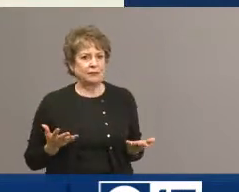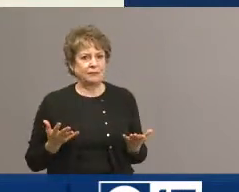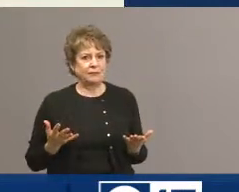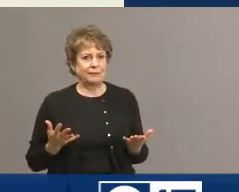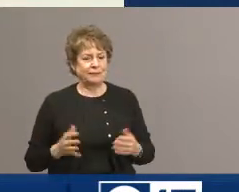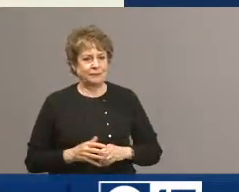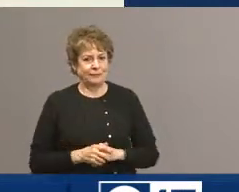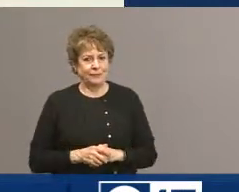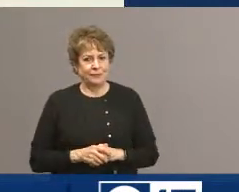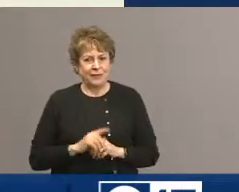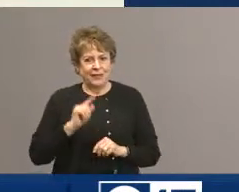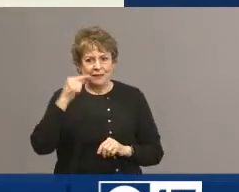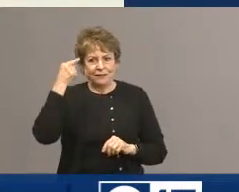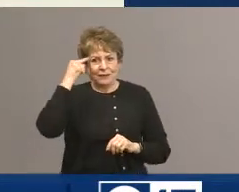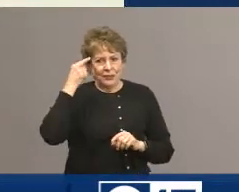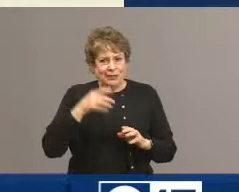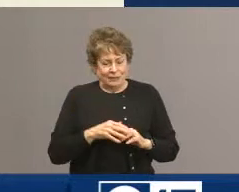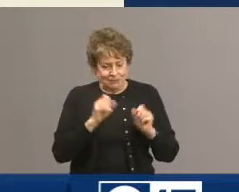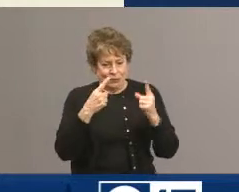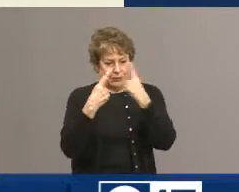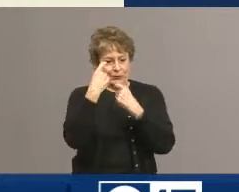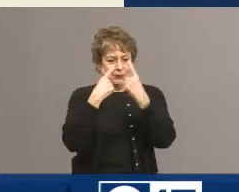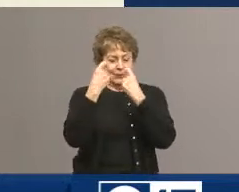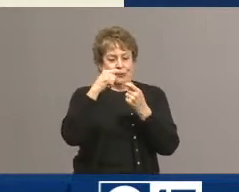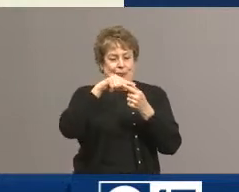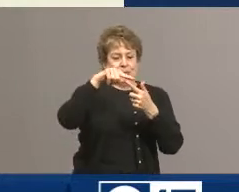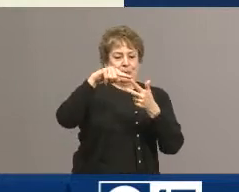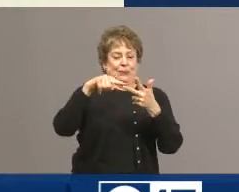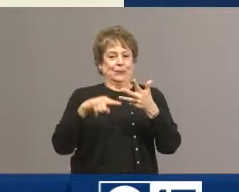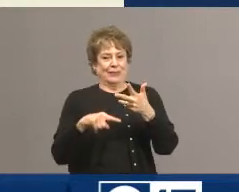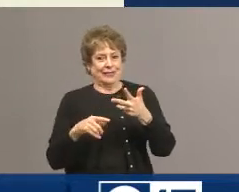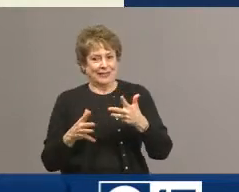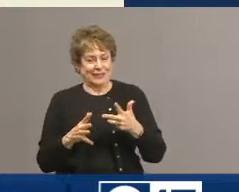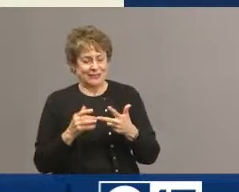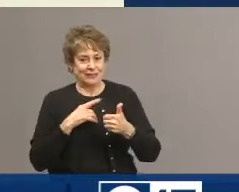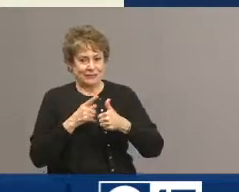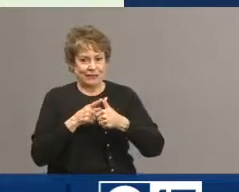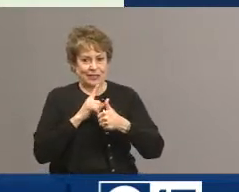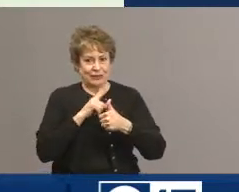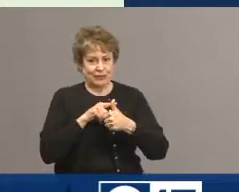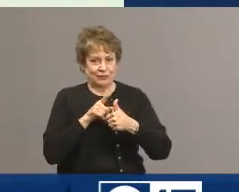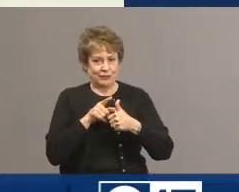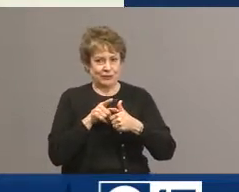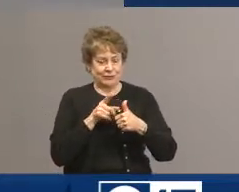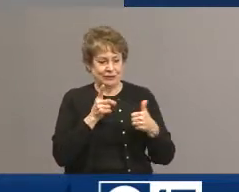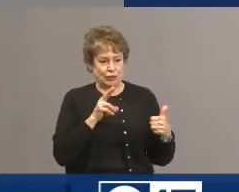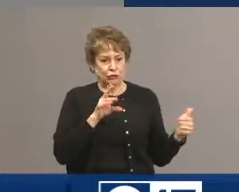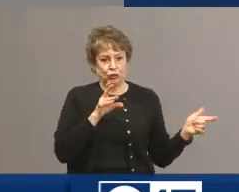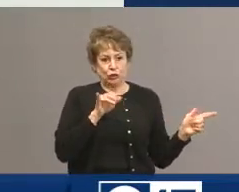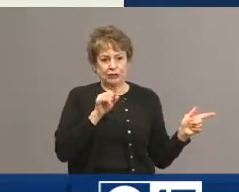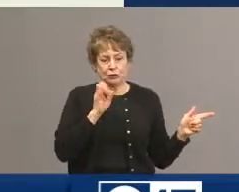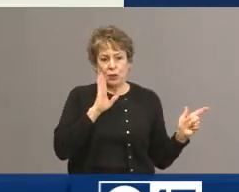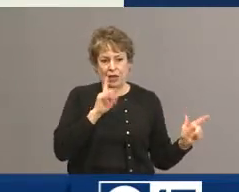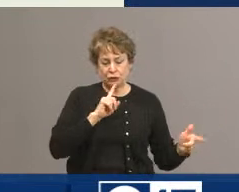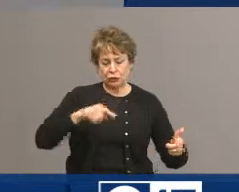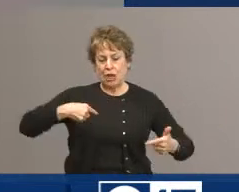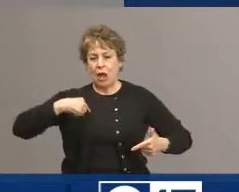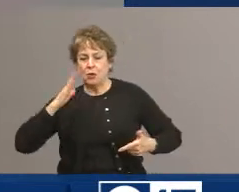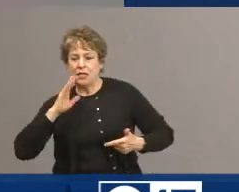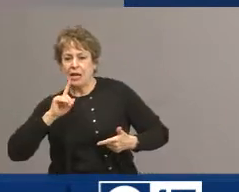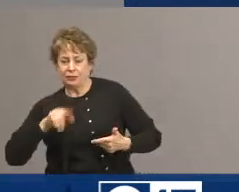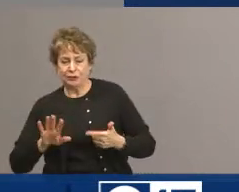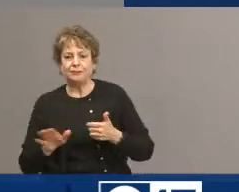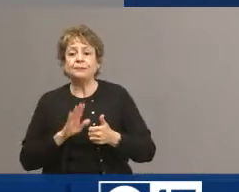on the second and turn it over to Dr. Christ. We're following public health in terms of the decisions that we're making.